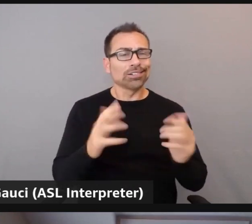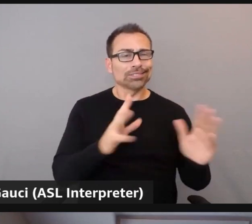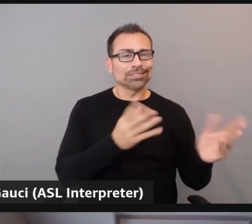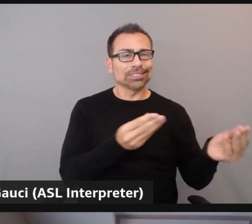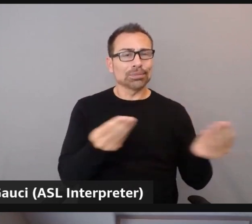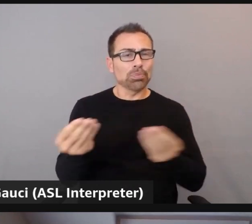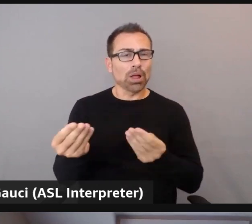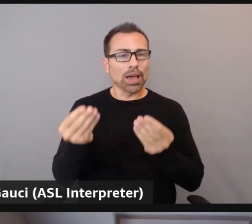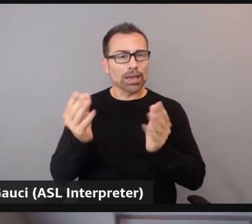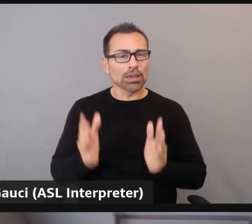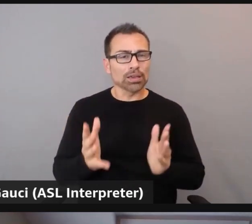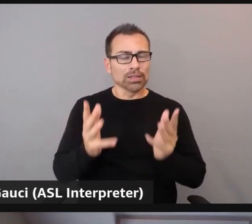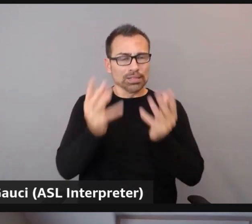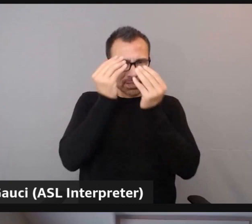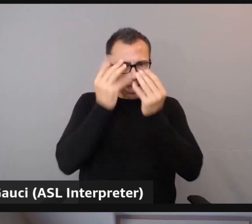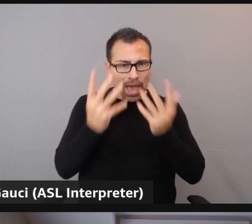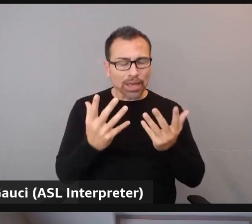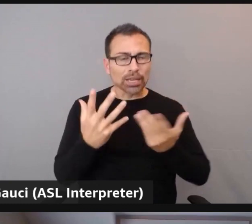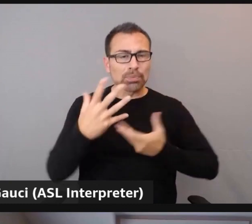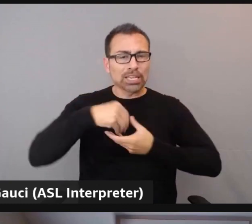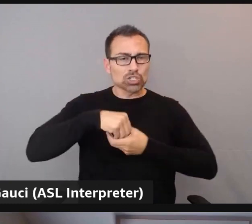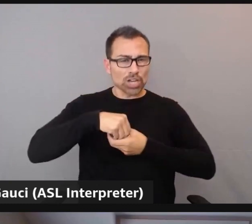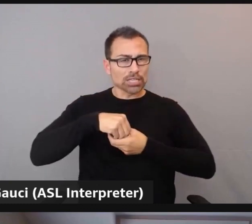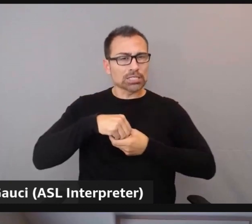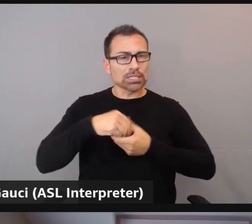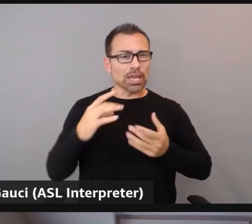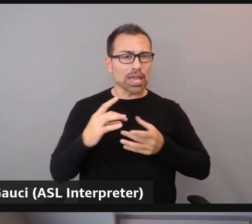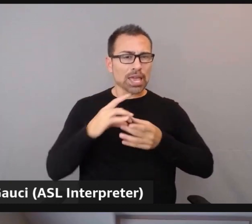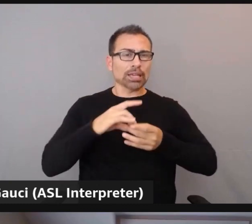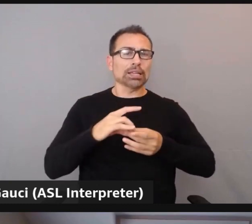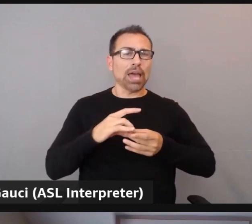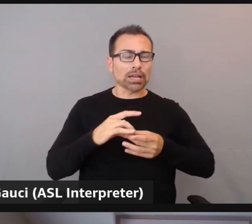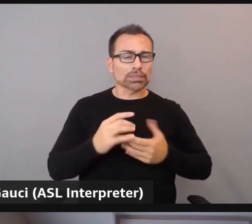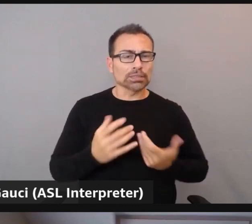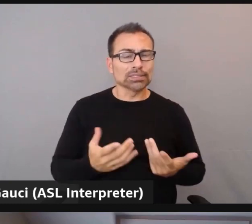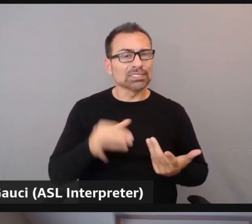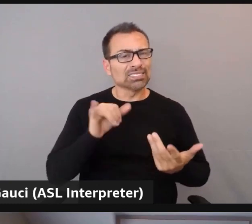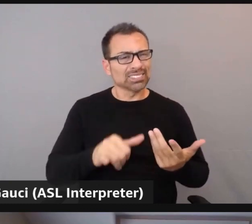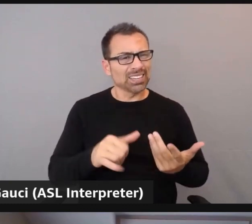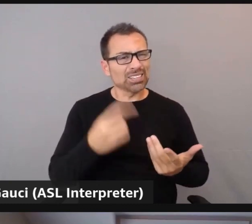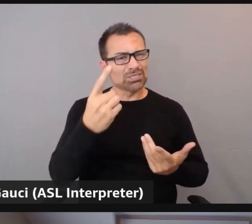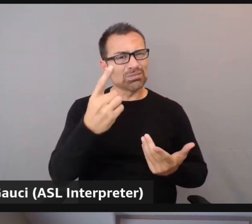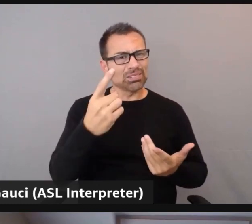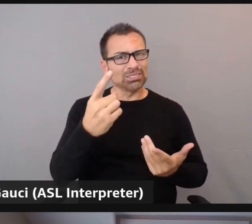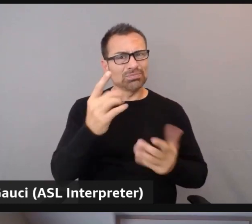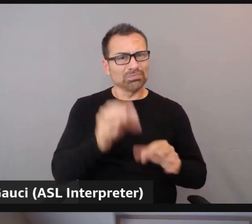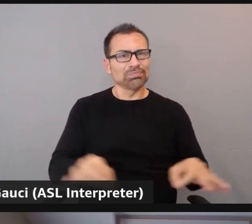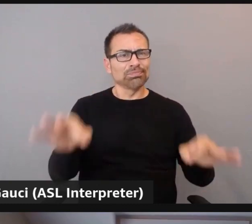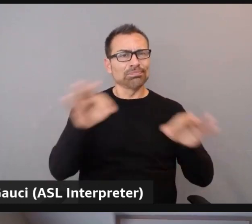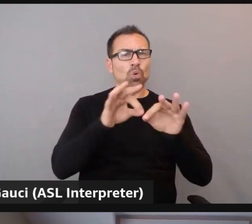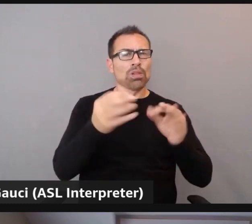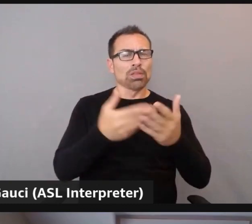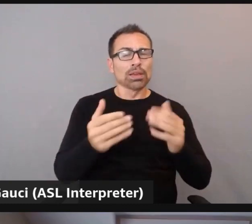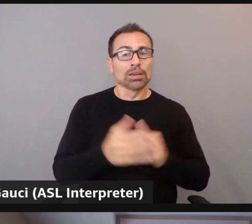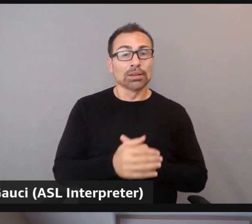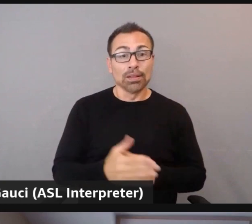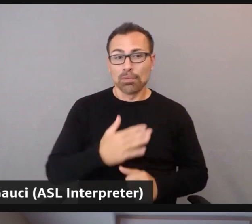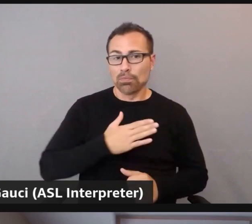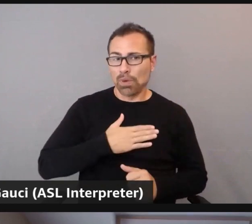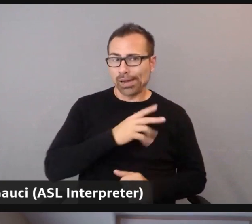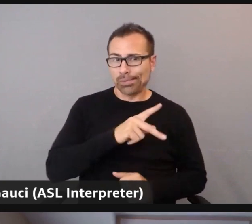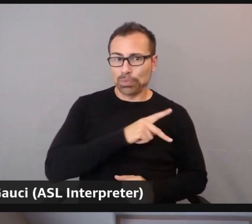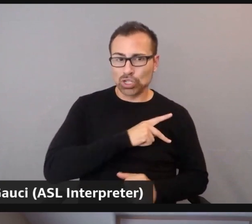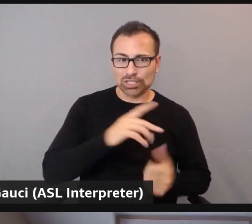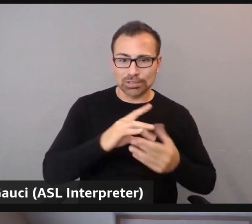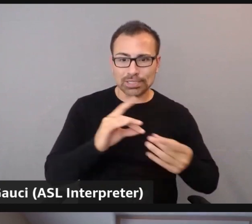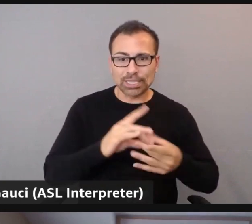of connective element. That's, I think, a really big takeaway. So if there's, my personal kind of statement is, if